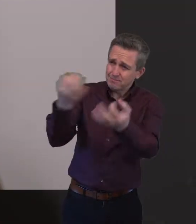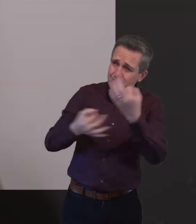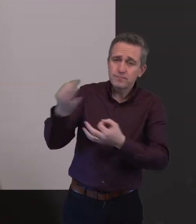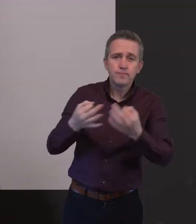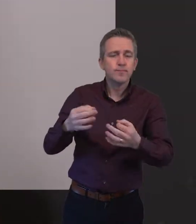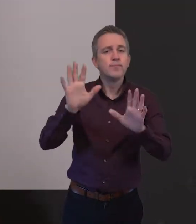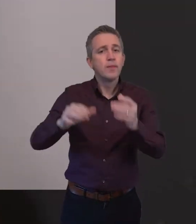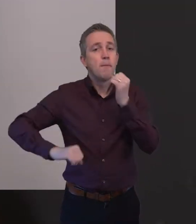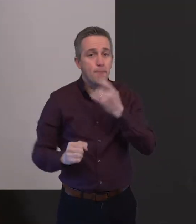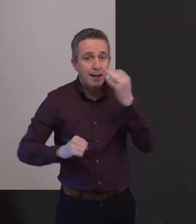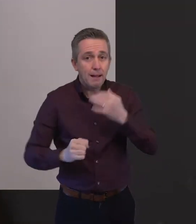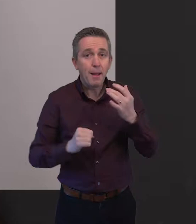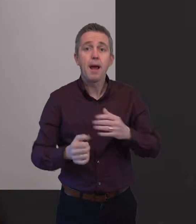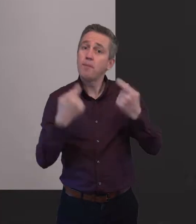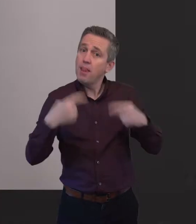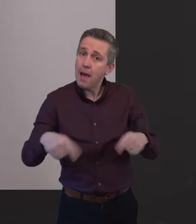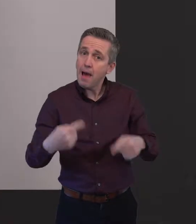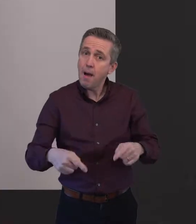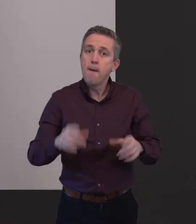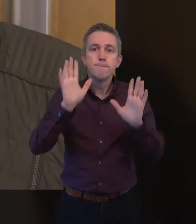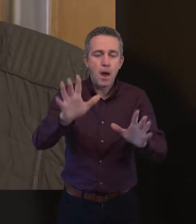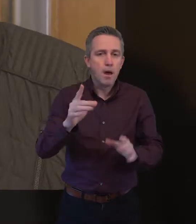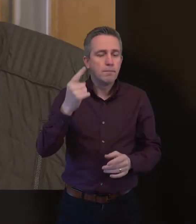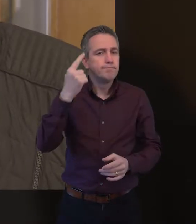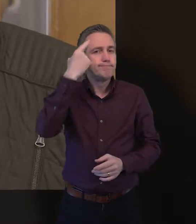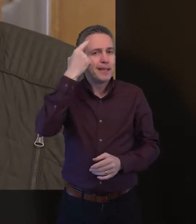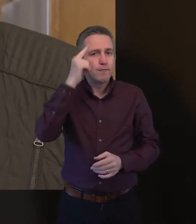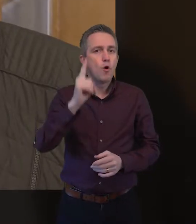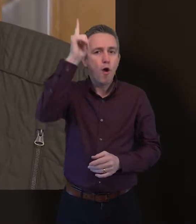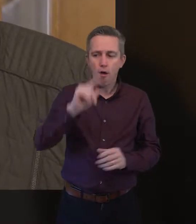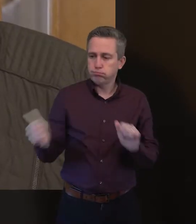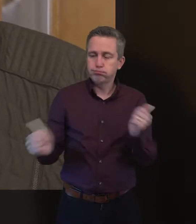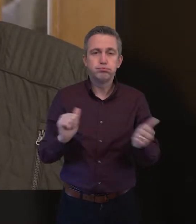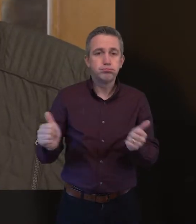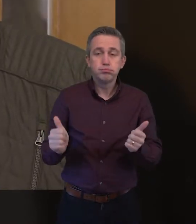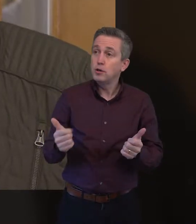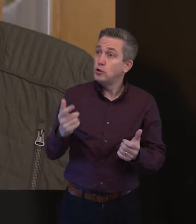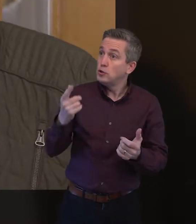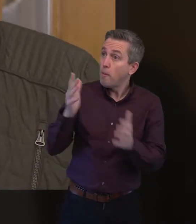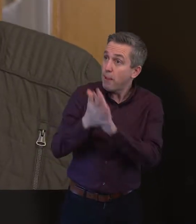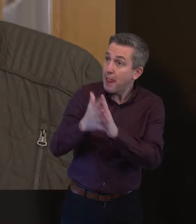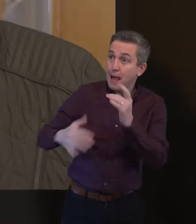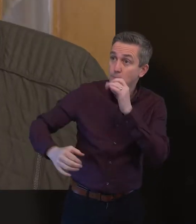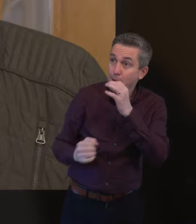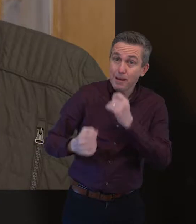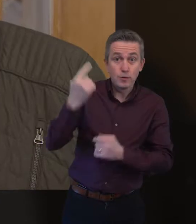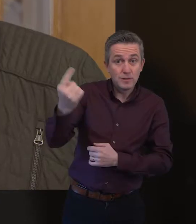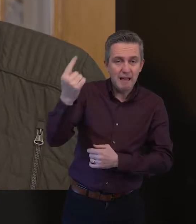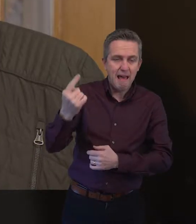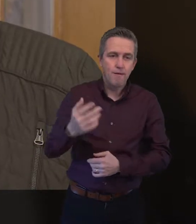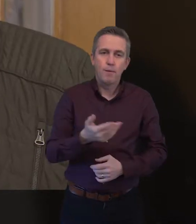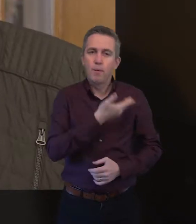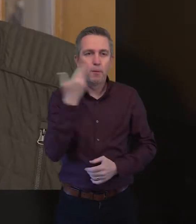got consideration for your neighbours, we wouldn't have a problem with that. Do you have the bagpipes? No. No as